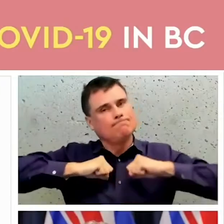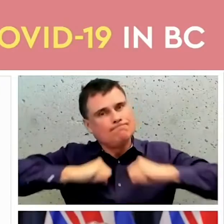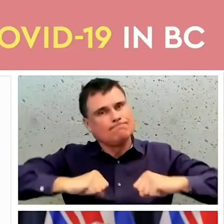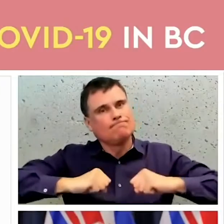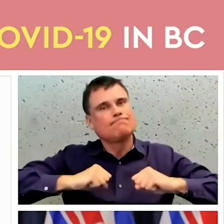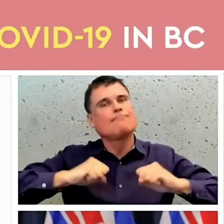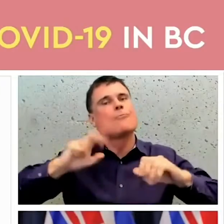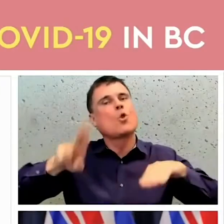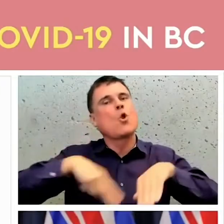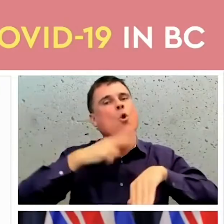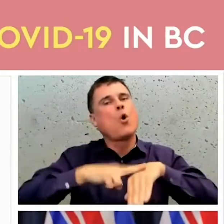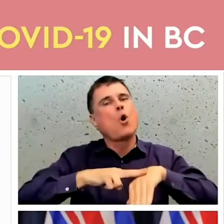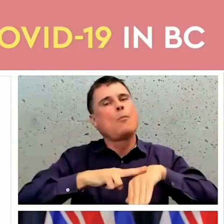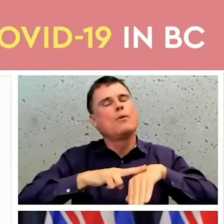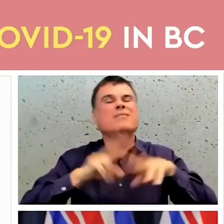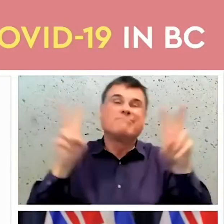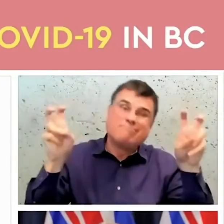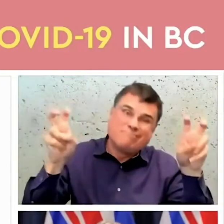following the pandemic.